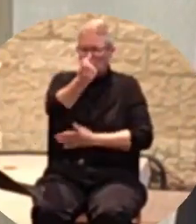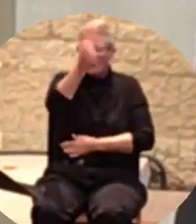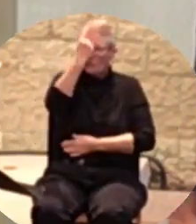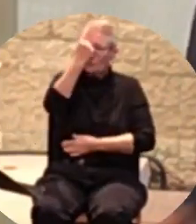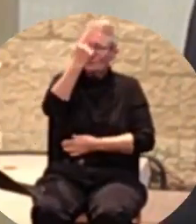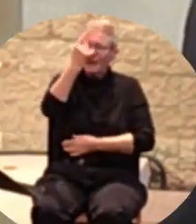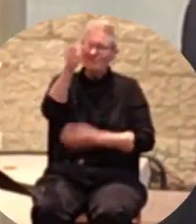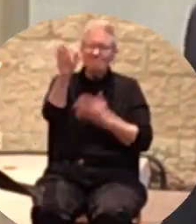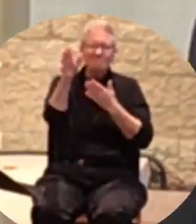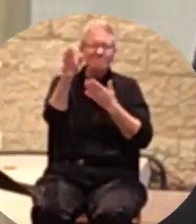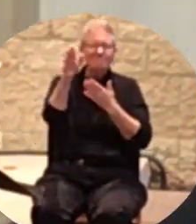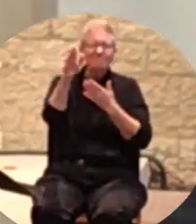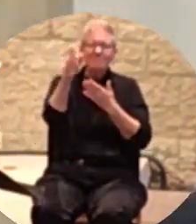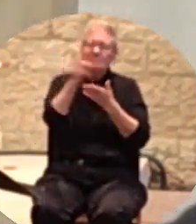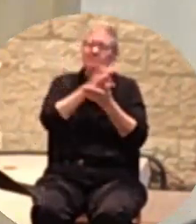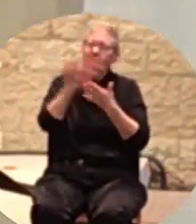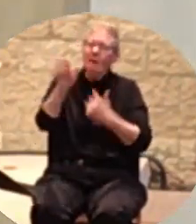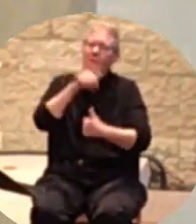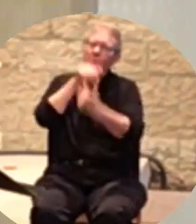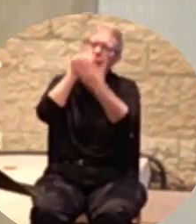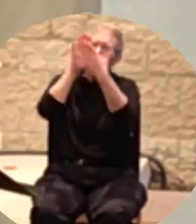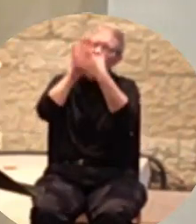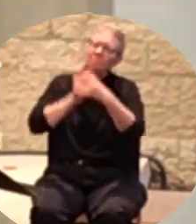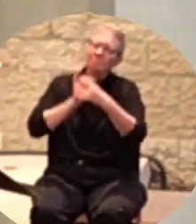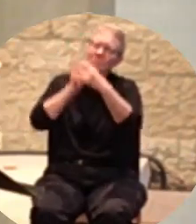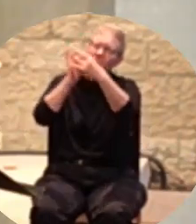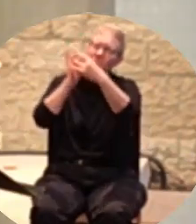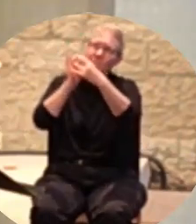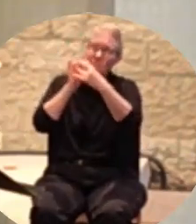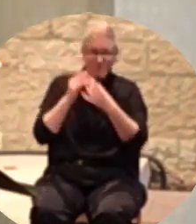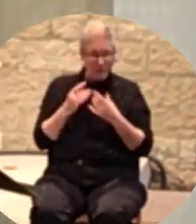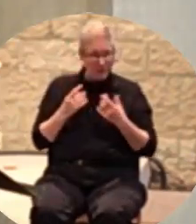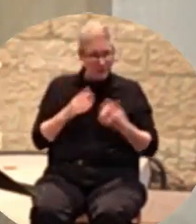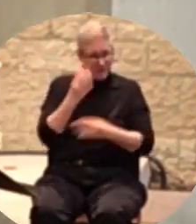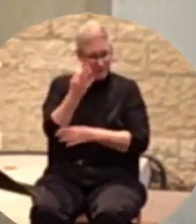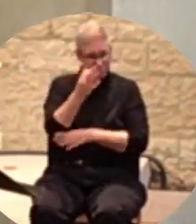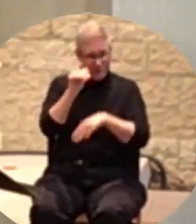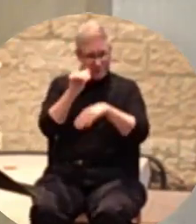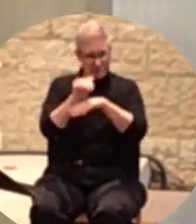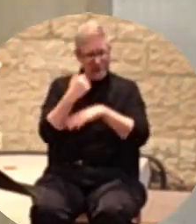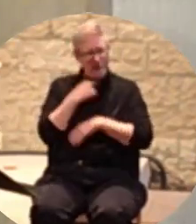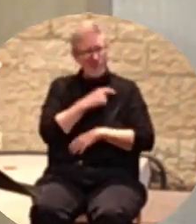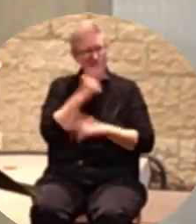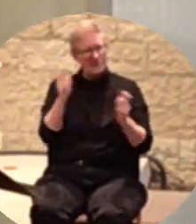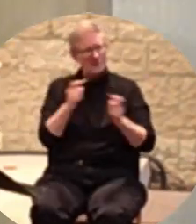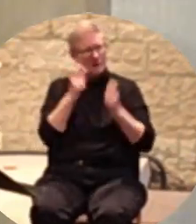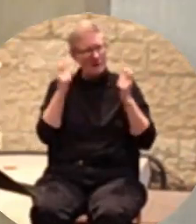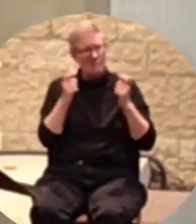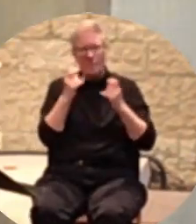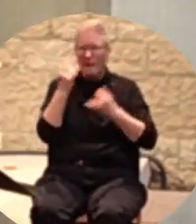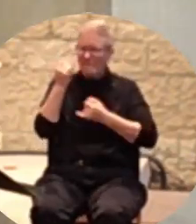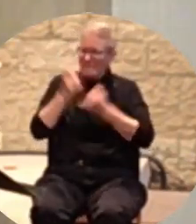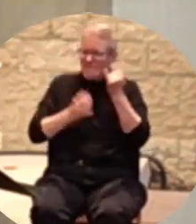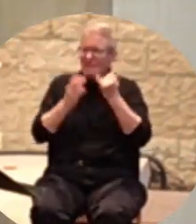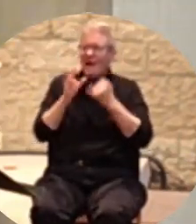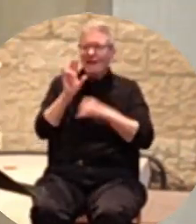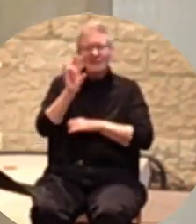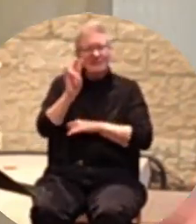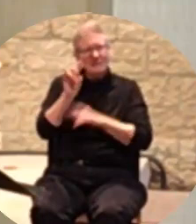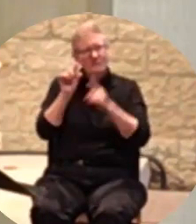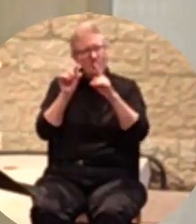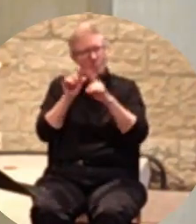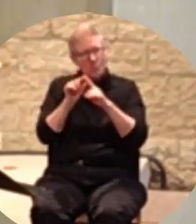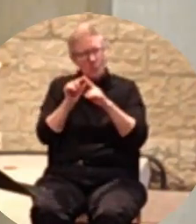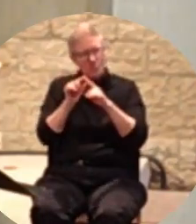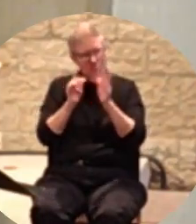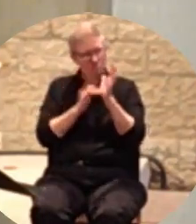presence. And then on Friday night here, we celebrated the last seven words of Jesus. Beautiful, beautiful service. We